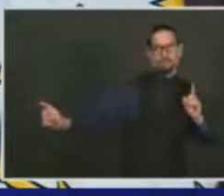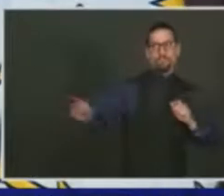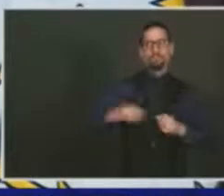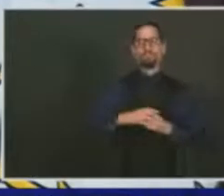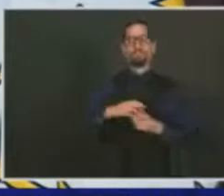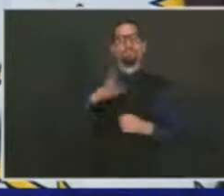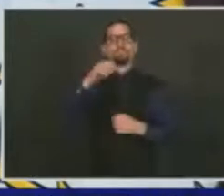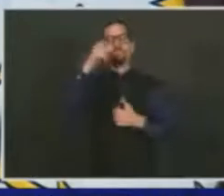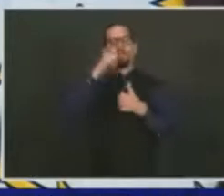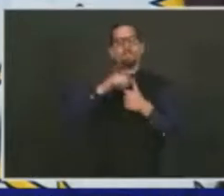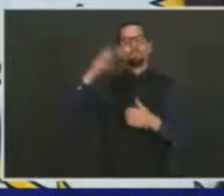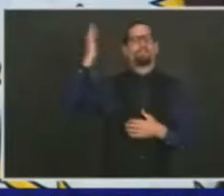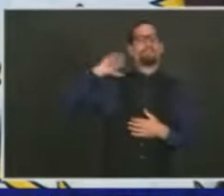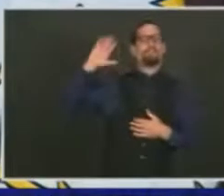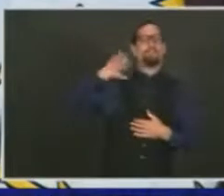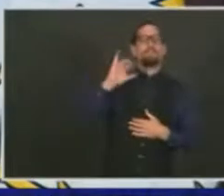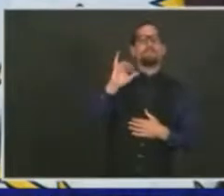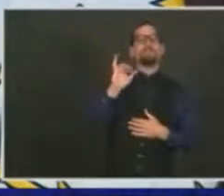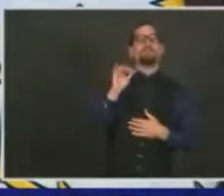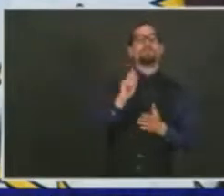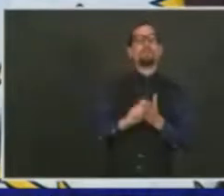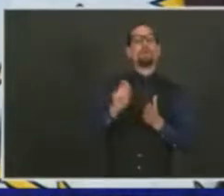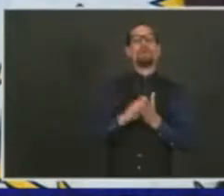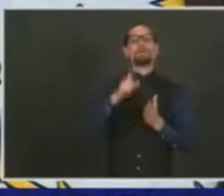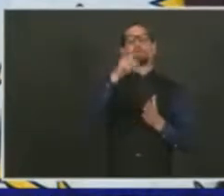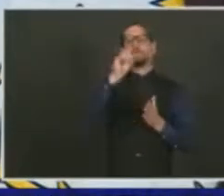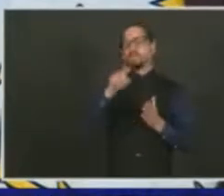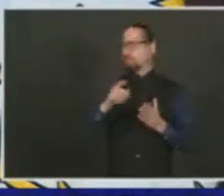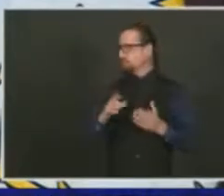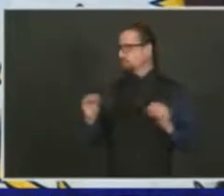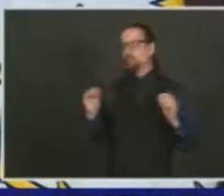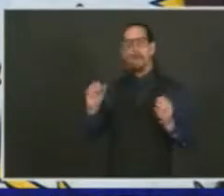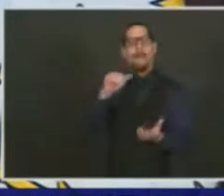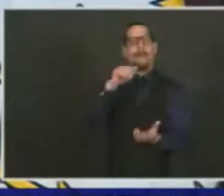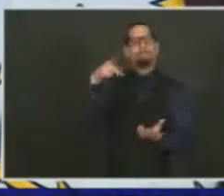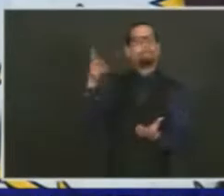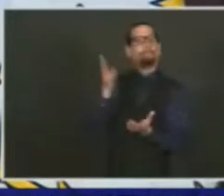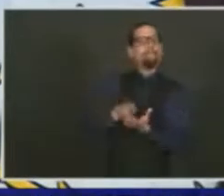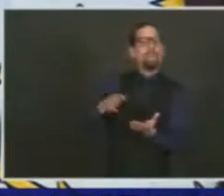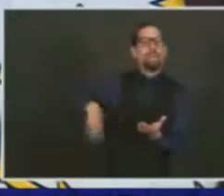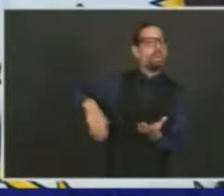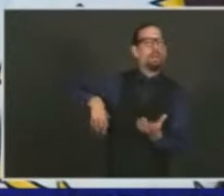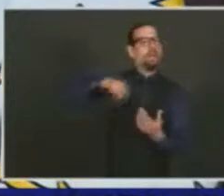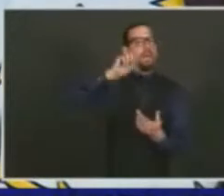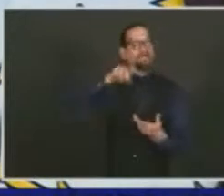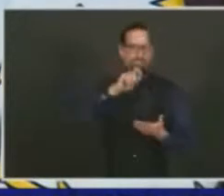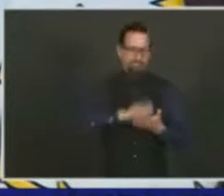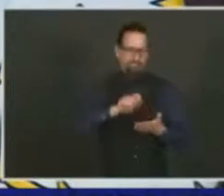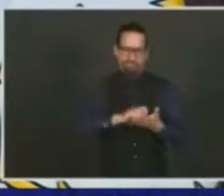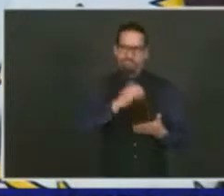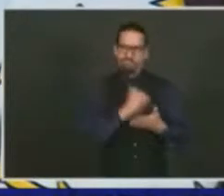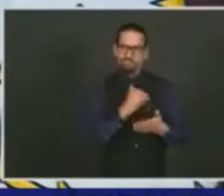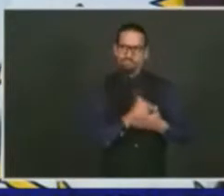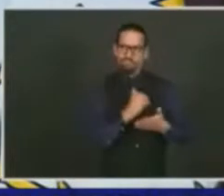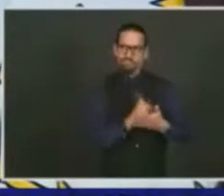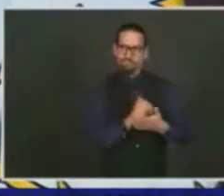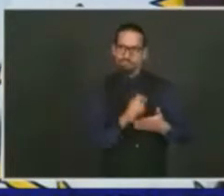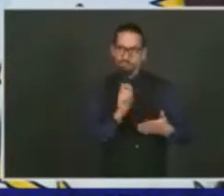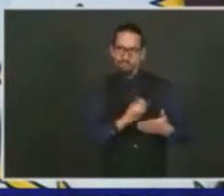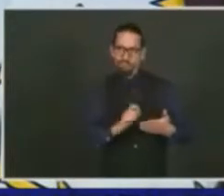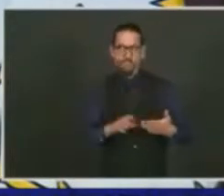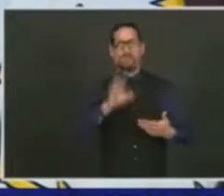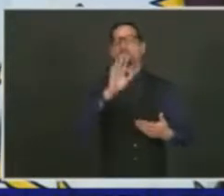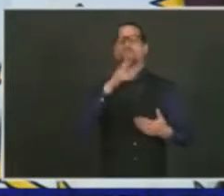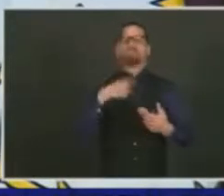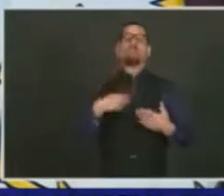Dust it off and let's get back to using it. There's something powerful I have found for myself, forcing yourself every day to write down the list of